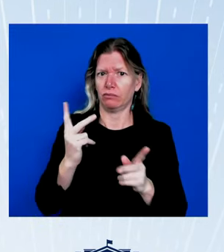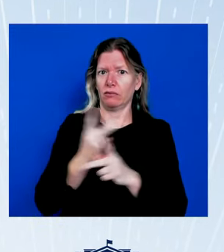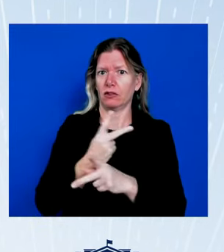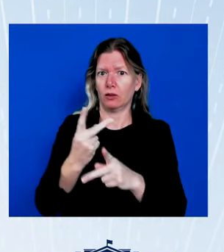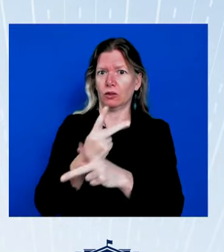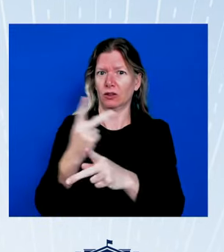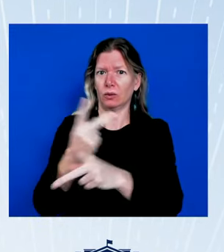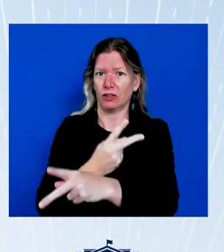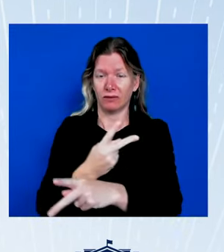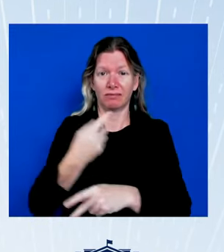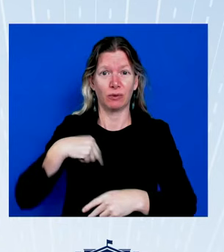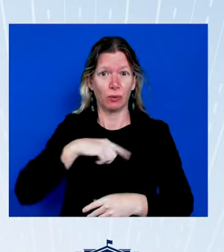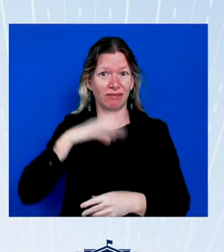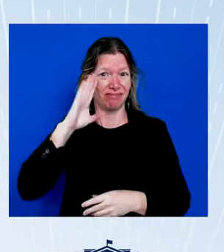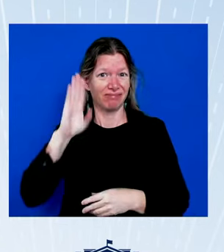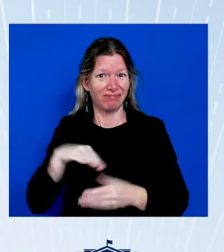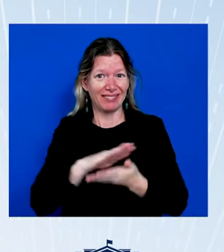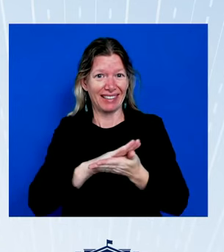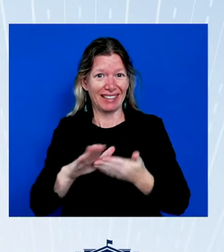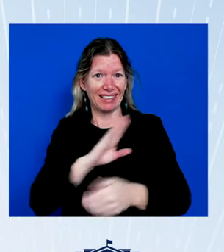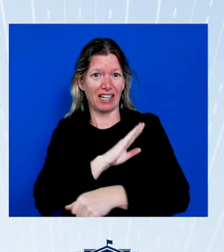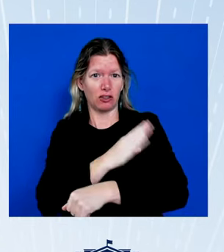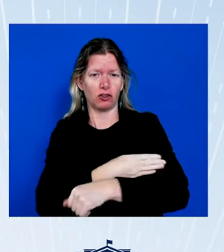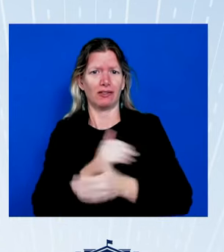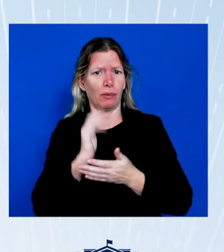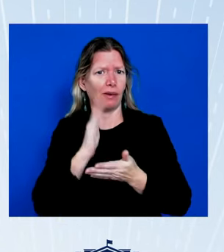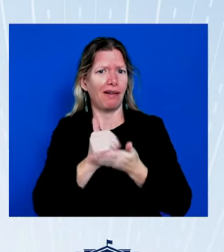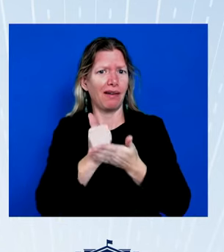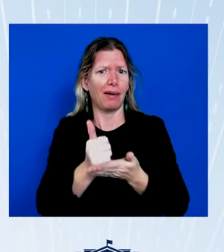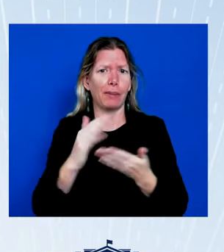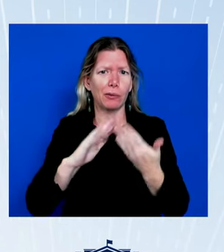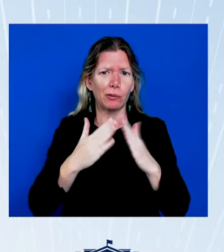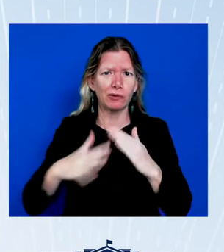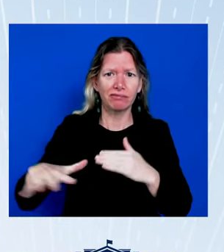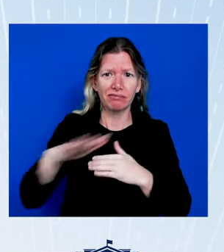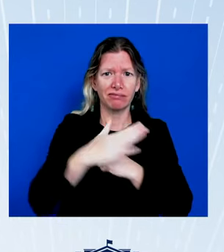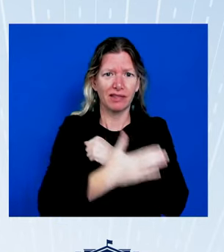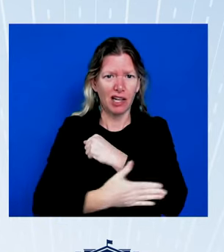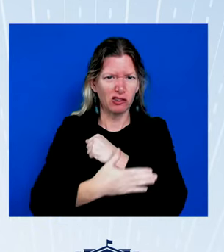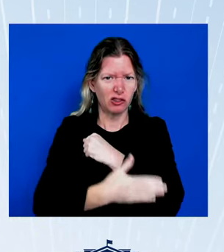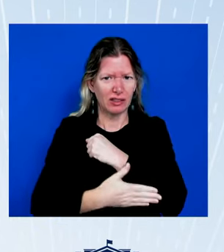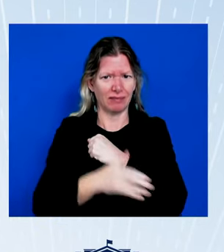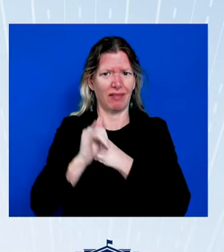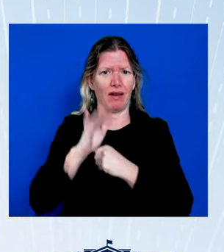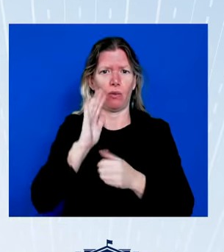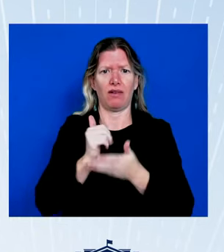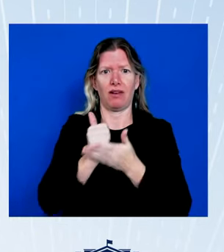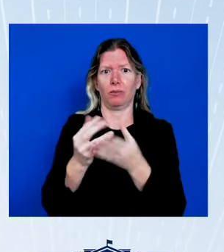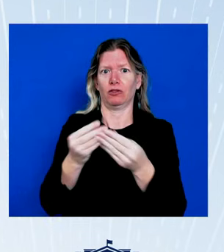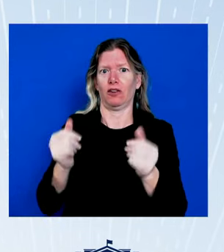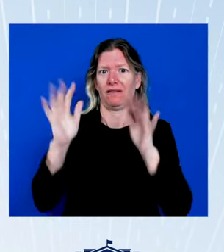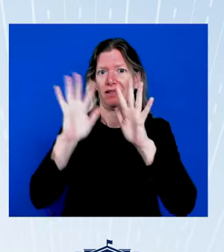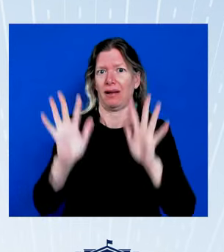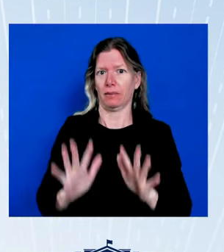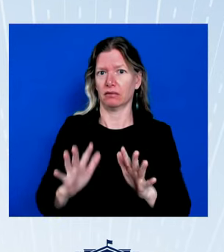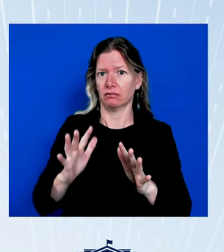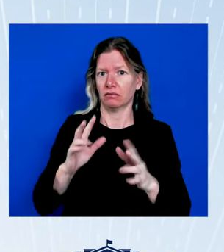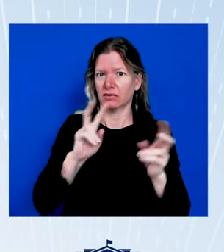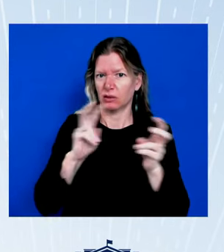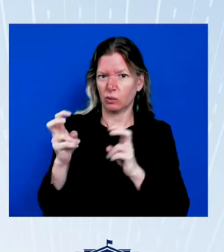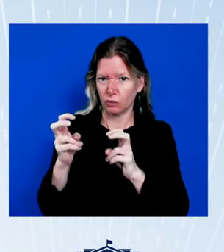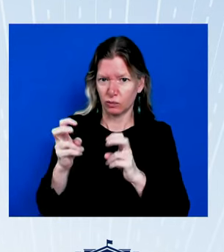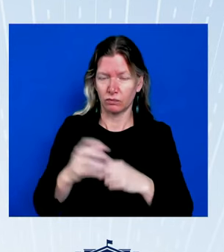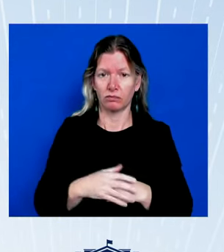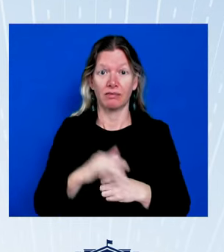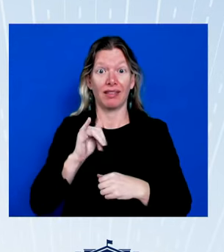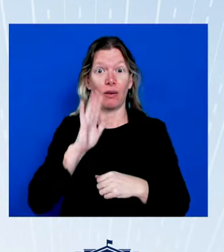the country be part of the climate solution while creating good paying jobs. At Interior, we are proud to lead the